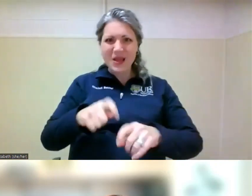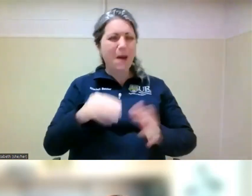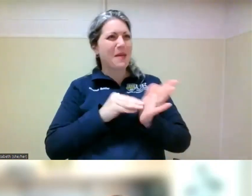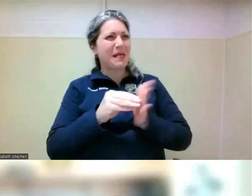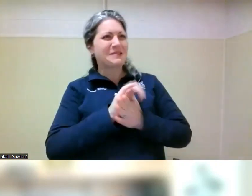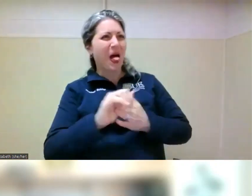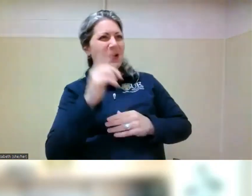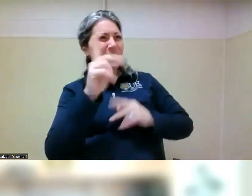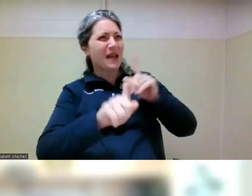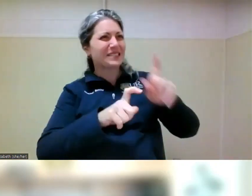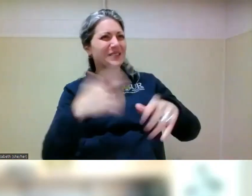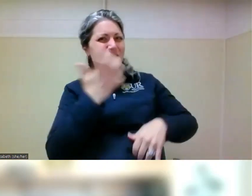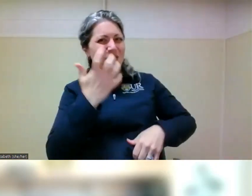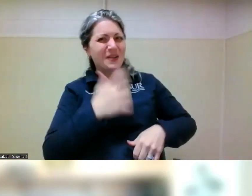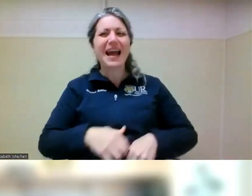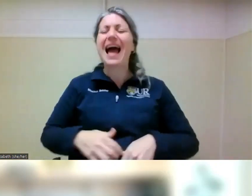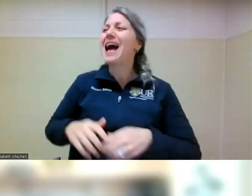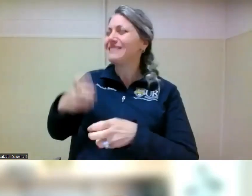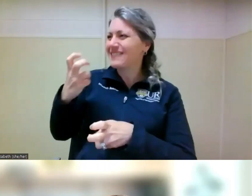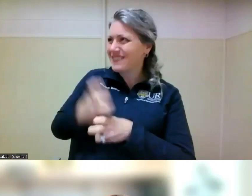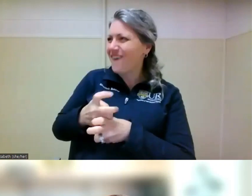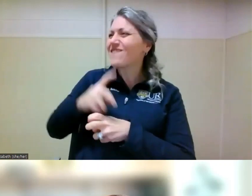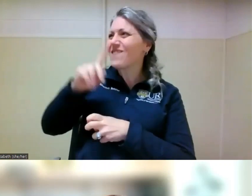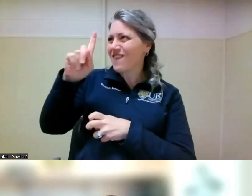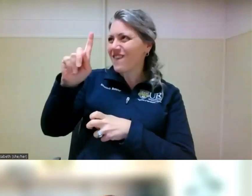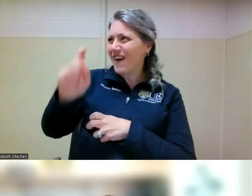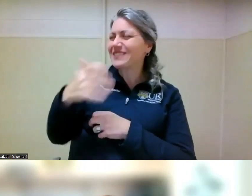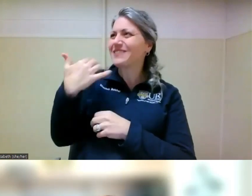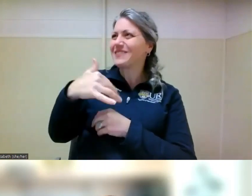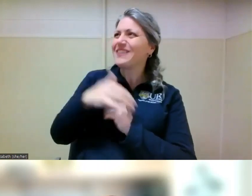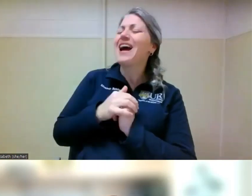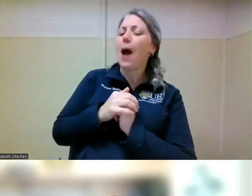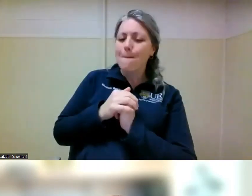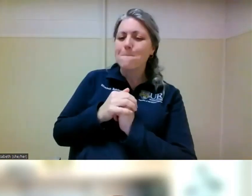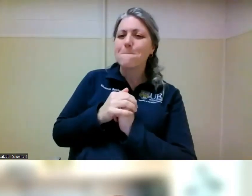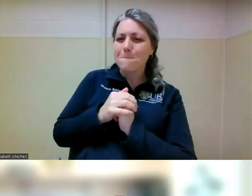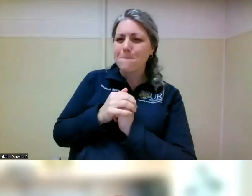question. That's a tough question. It's